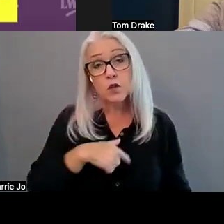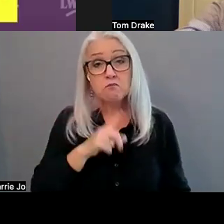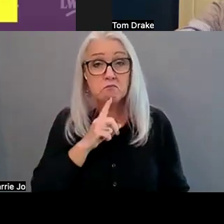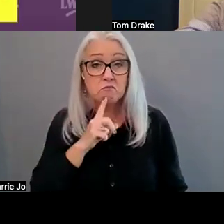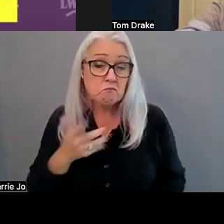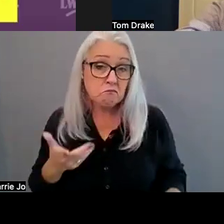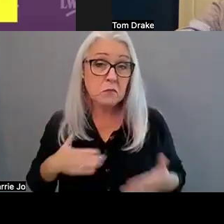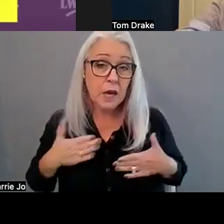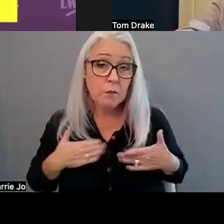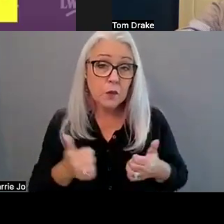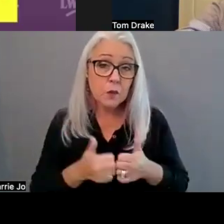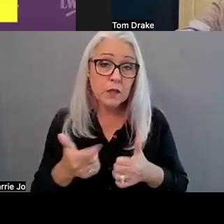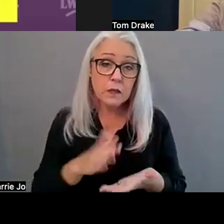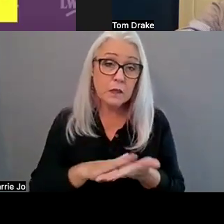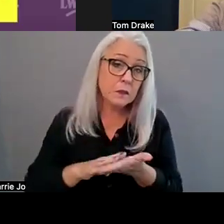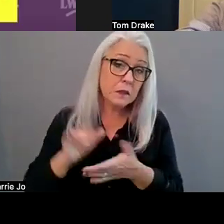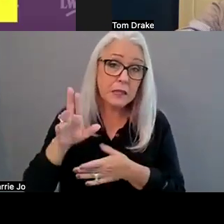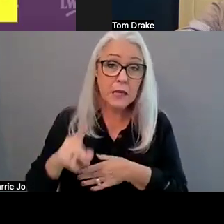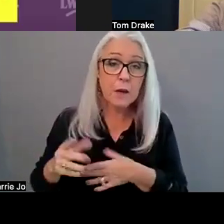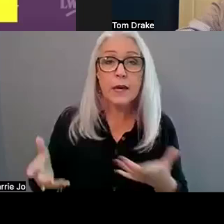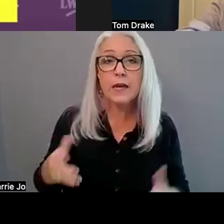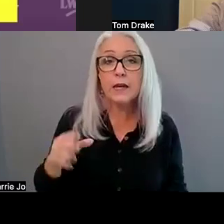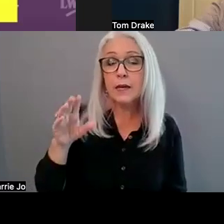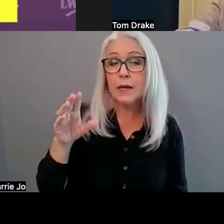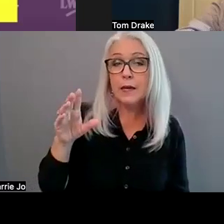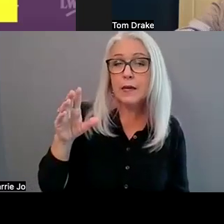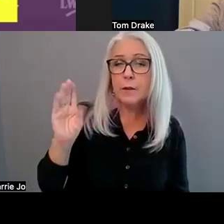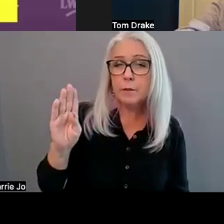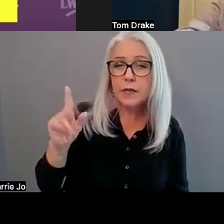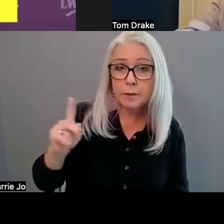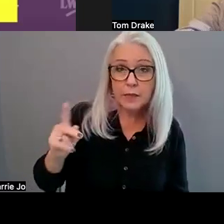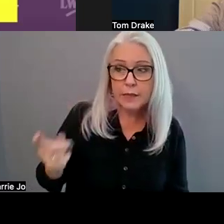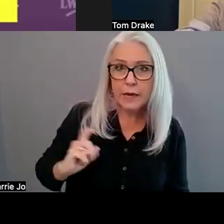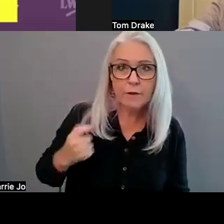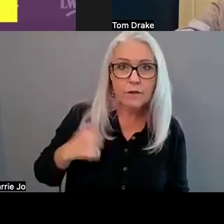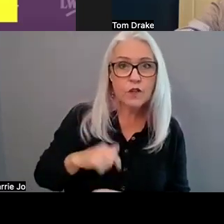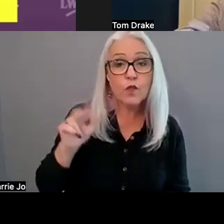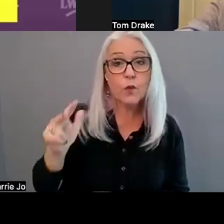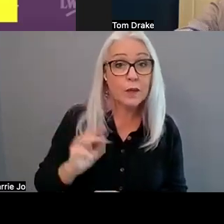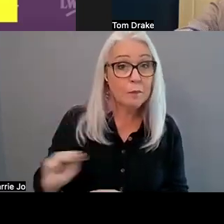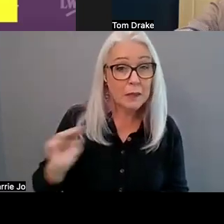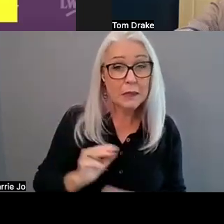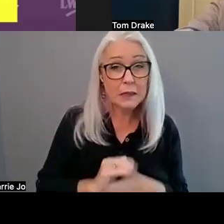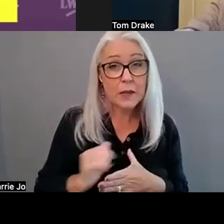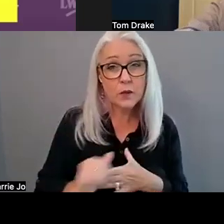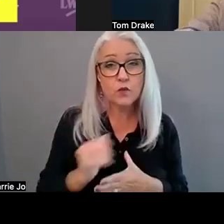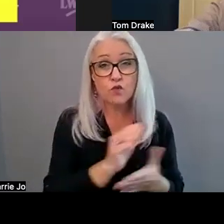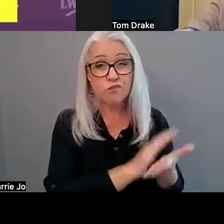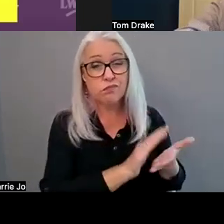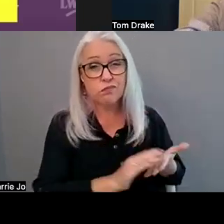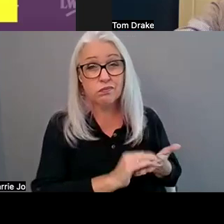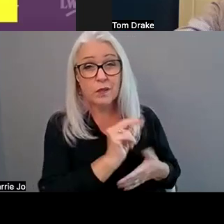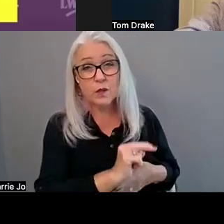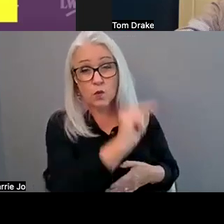And, BP has given us $3 million to restore McEachran Park to the north, and they're also working on